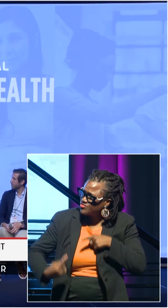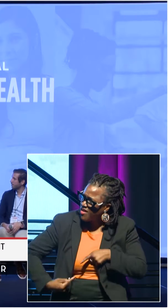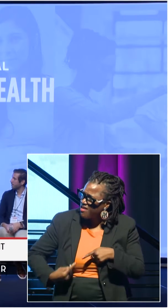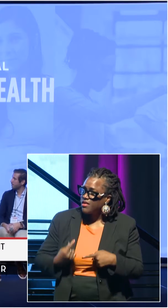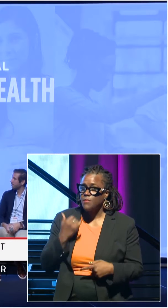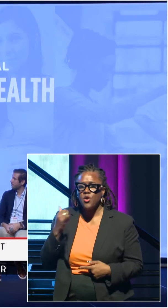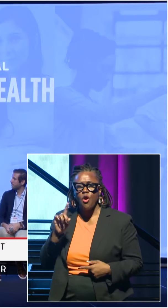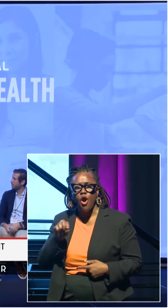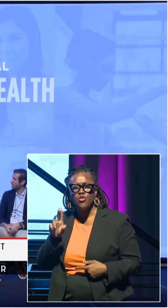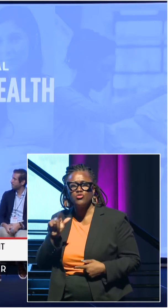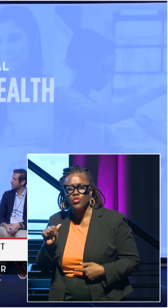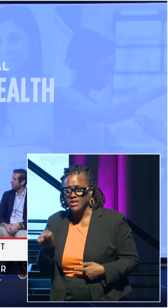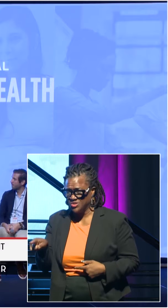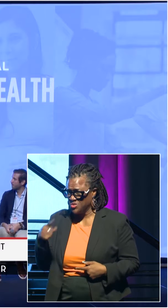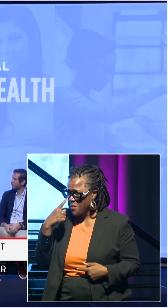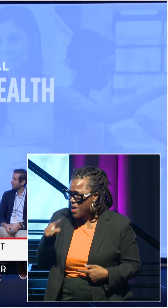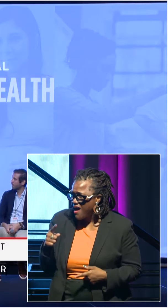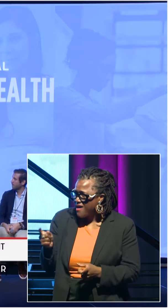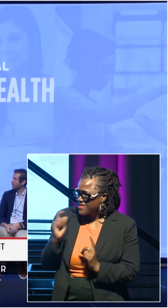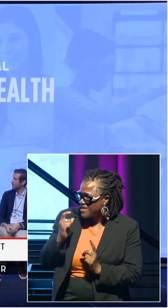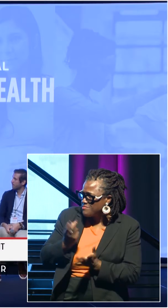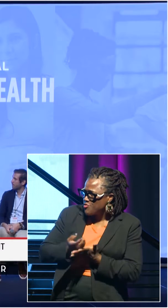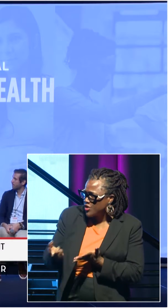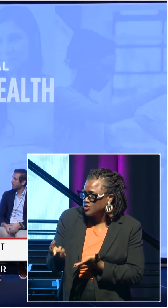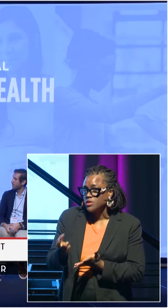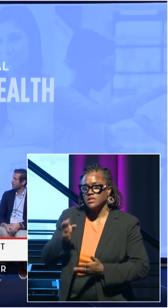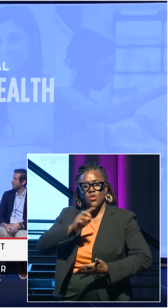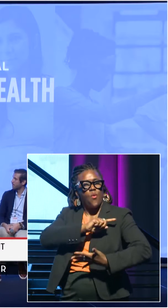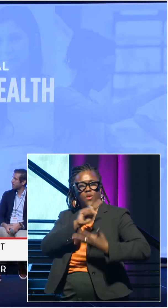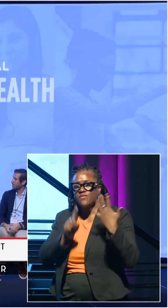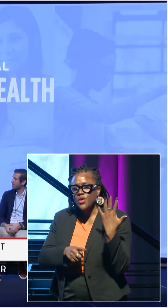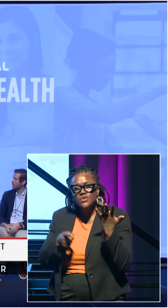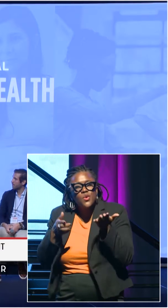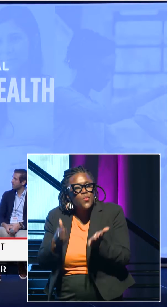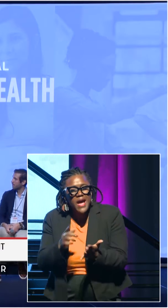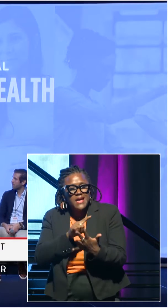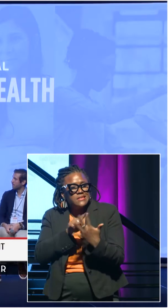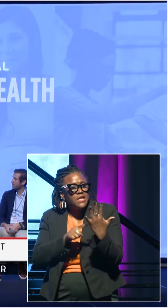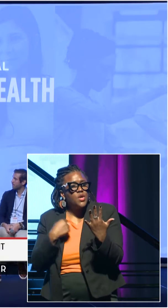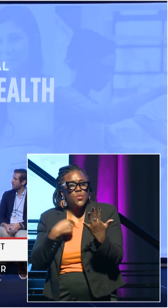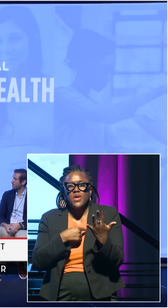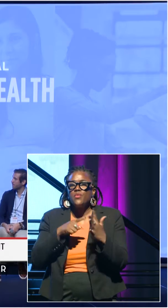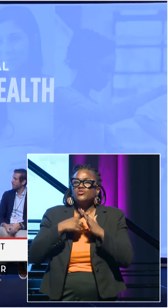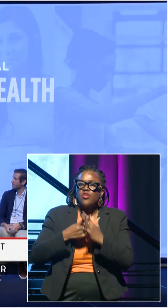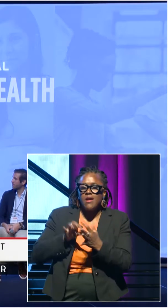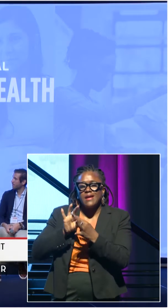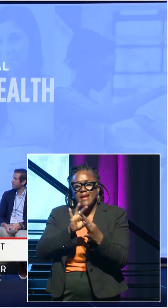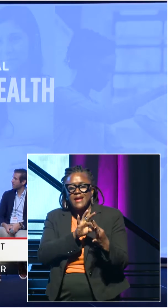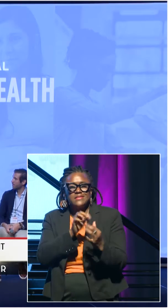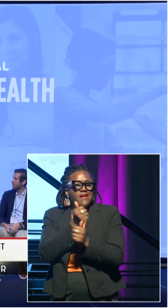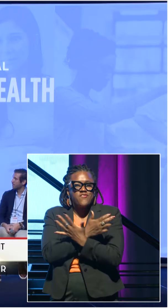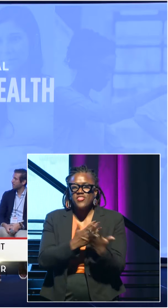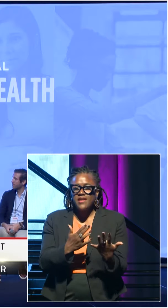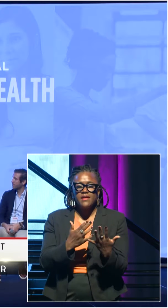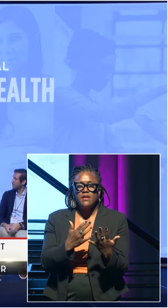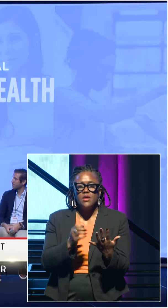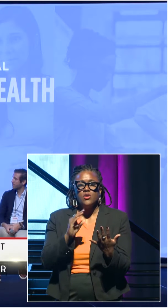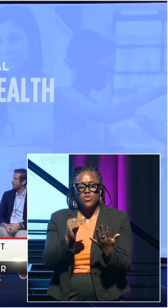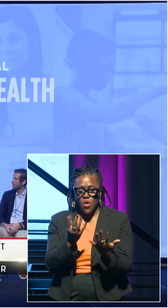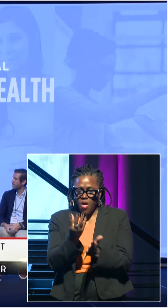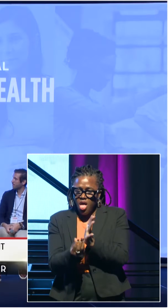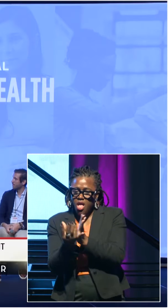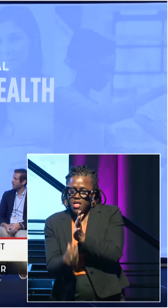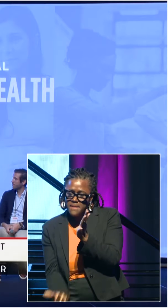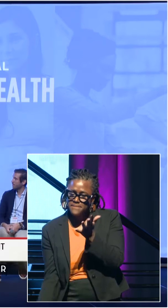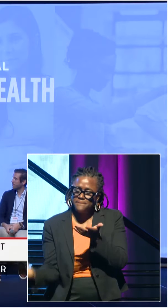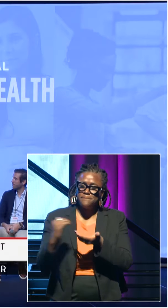this. Can you give me a resource? Like, these are all ways that we're gonna start connecting the dots to advance